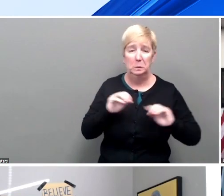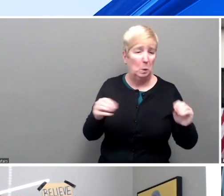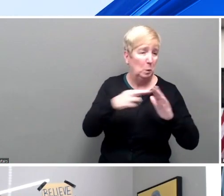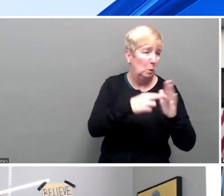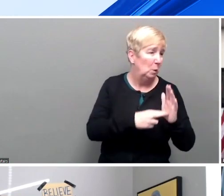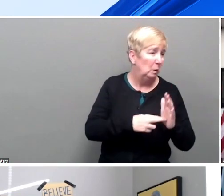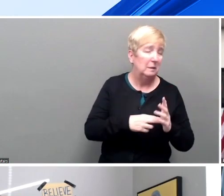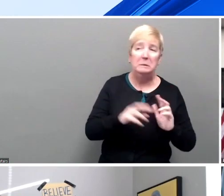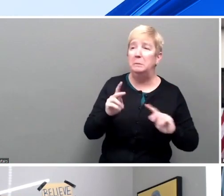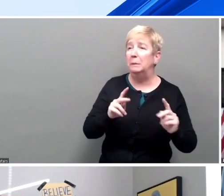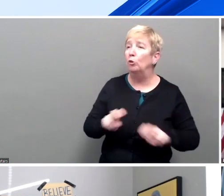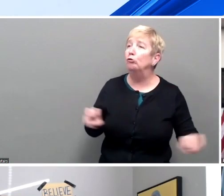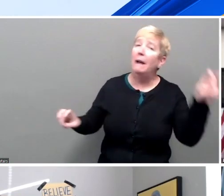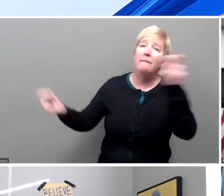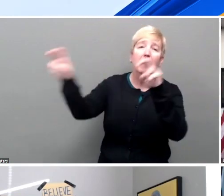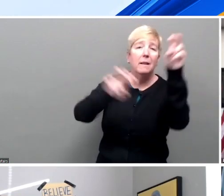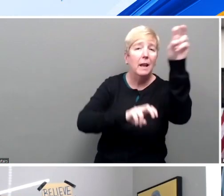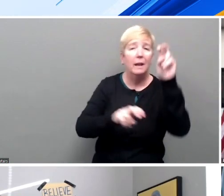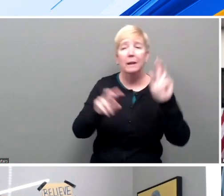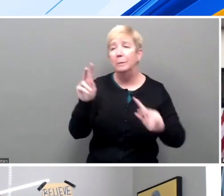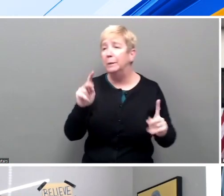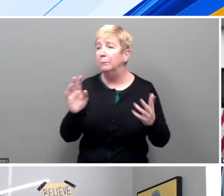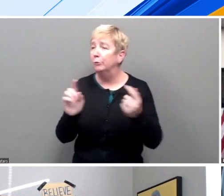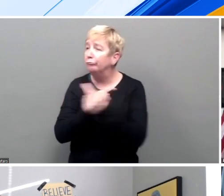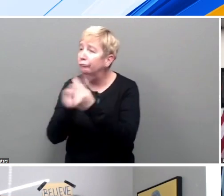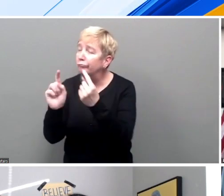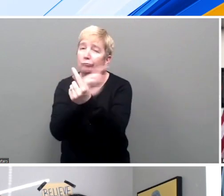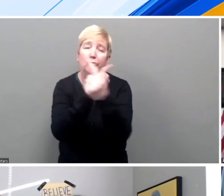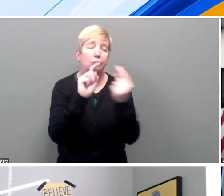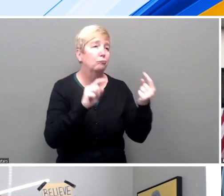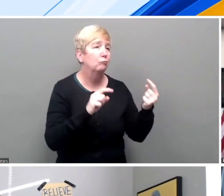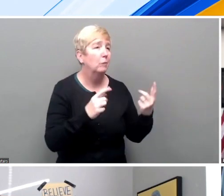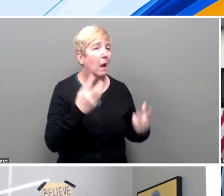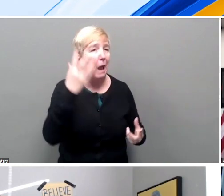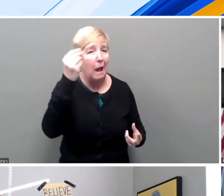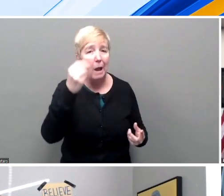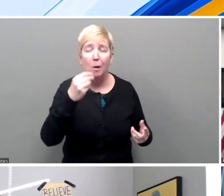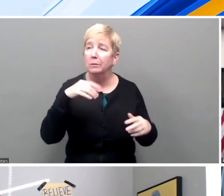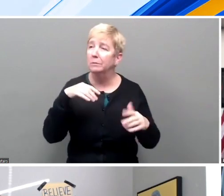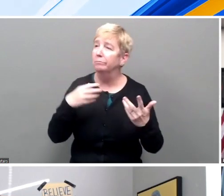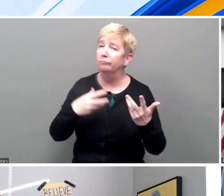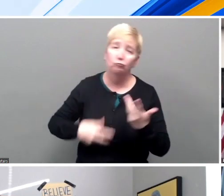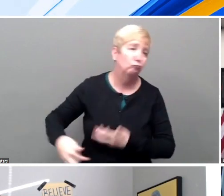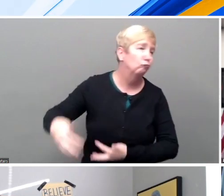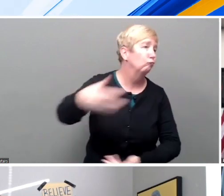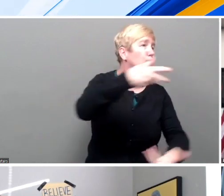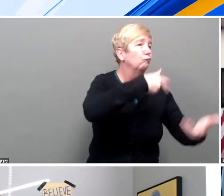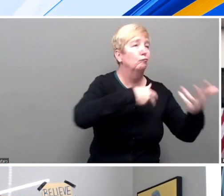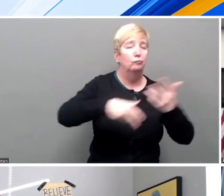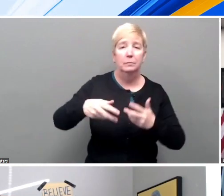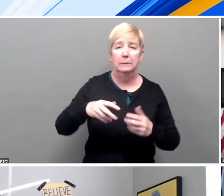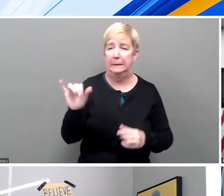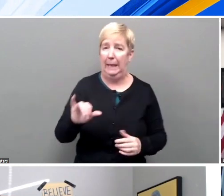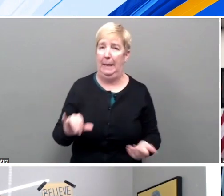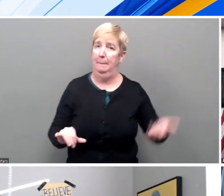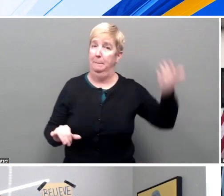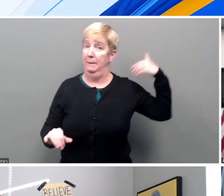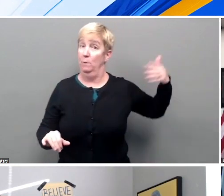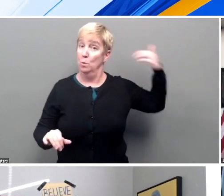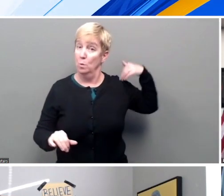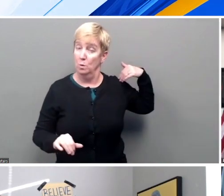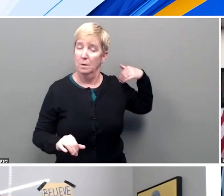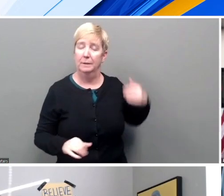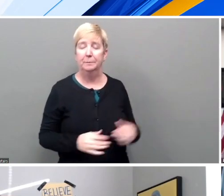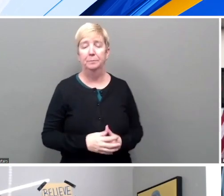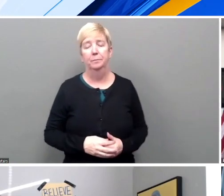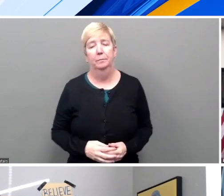pre-pandemic levels. Their interaction with others in general is back to pre-pandemic levels. And so I think the